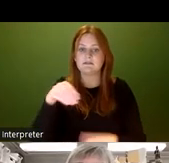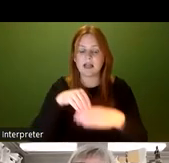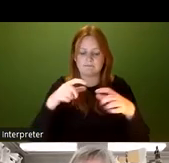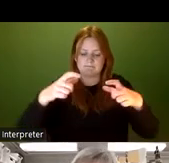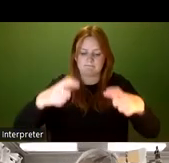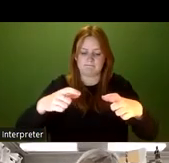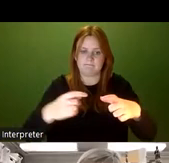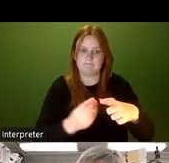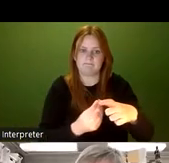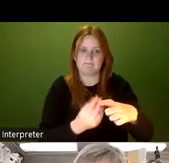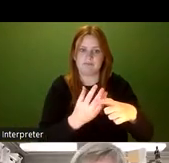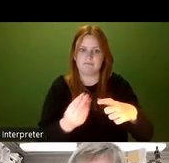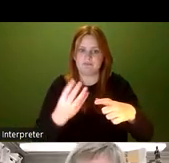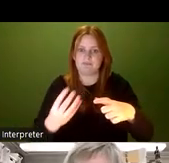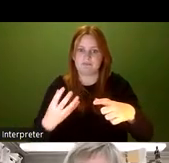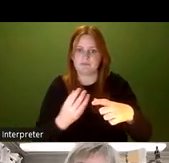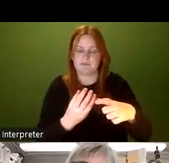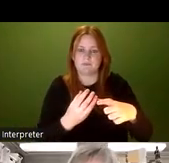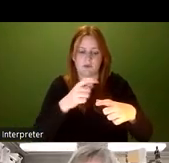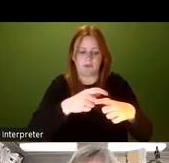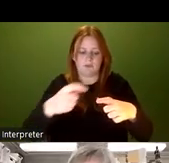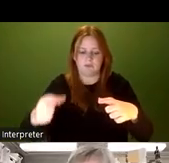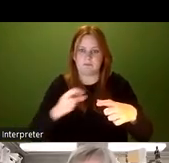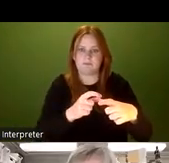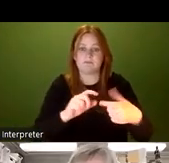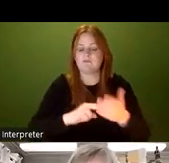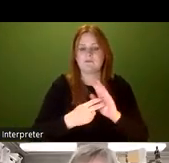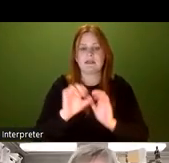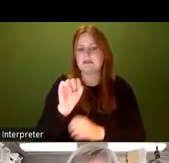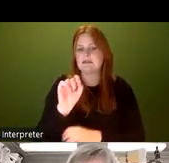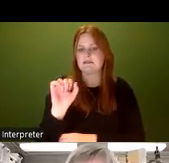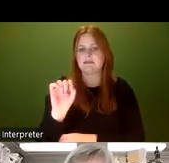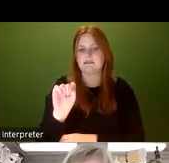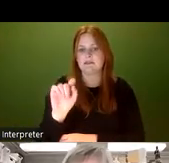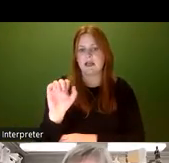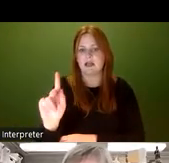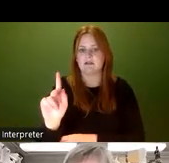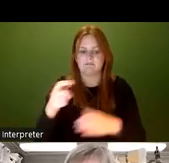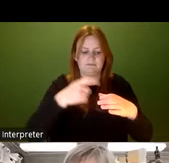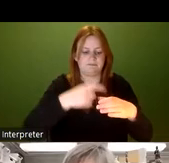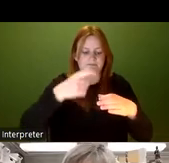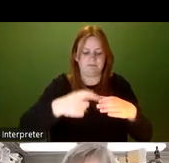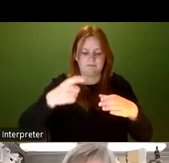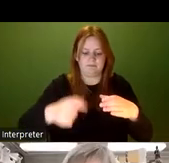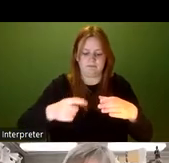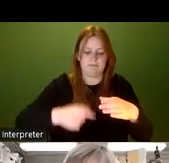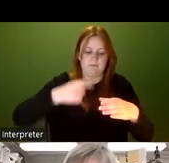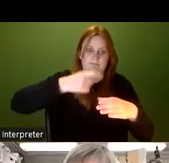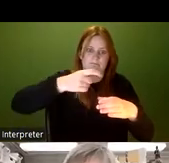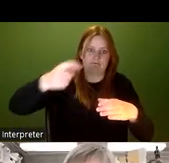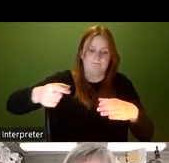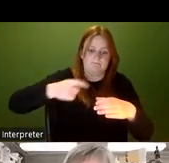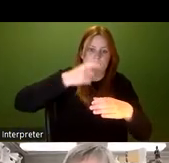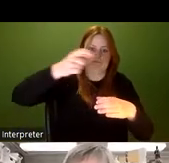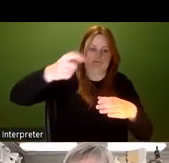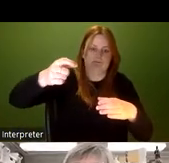really just means you're stacking the vessels one on top of each other, no shelves,